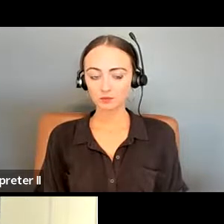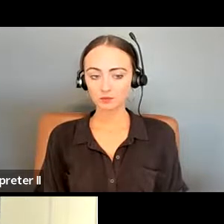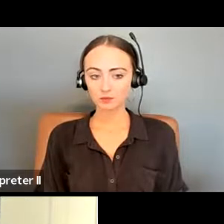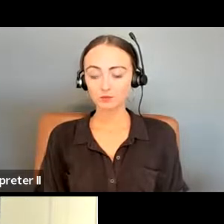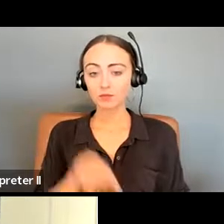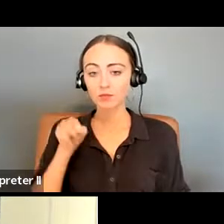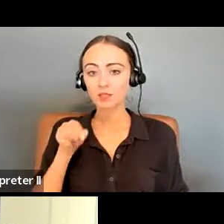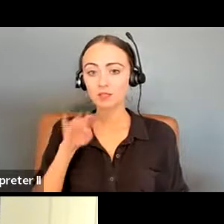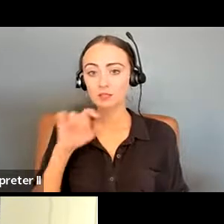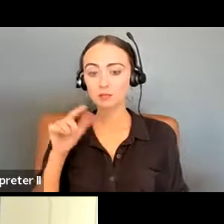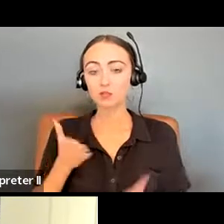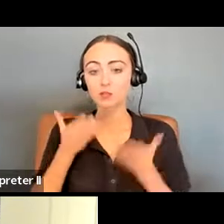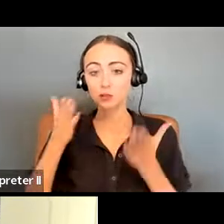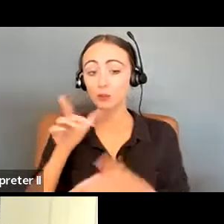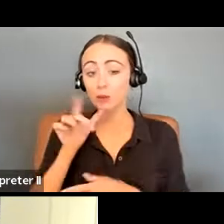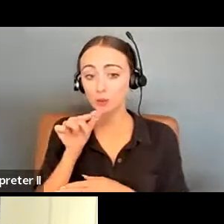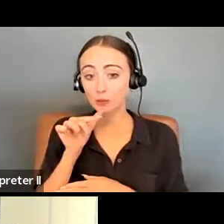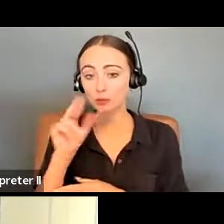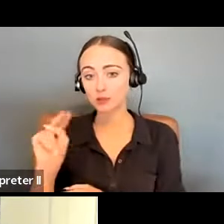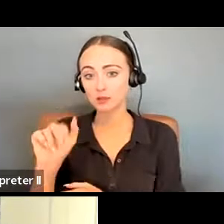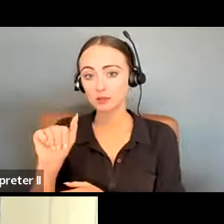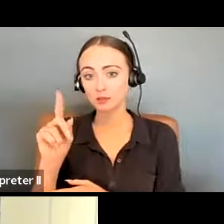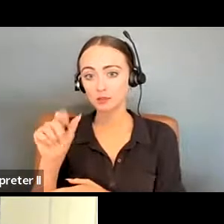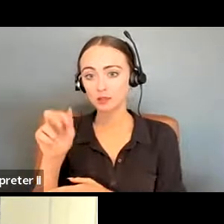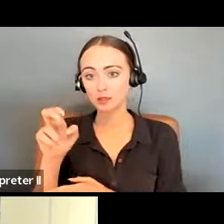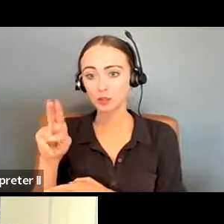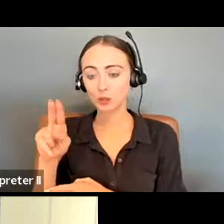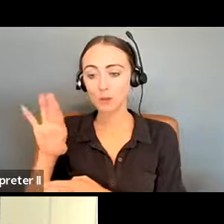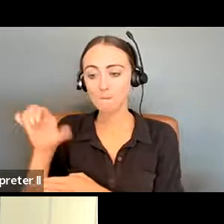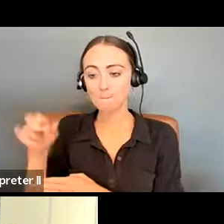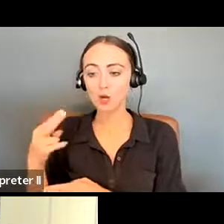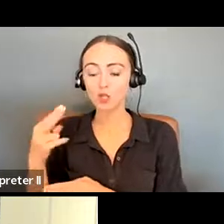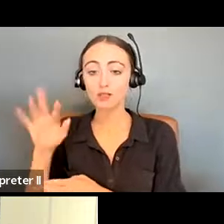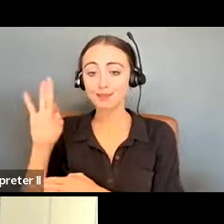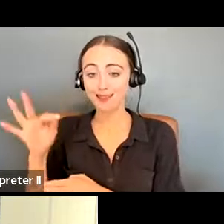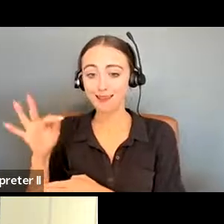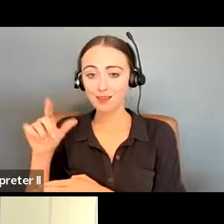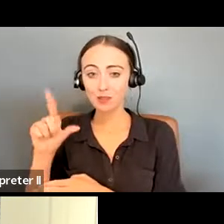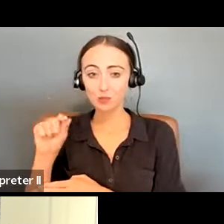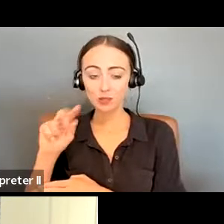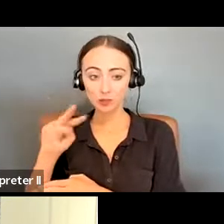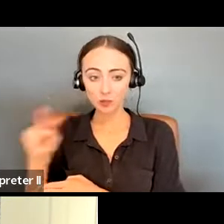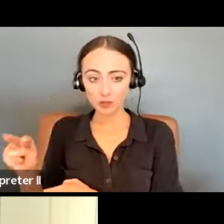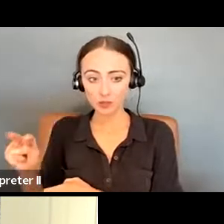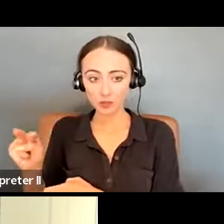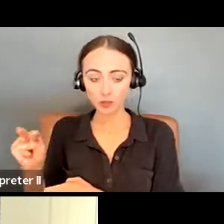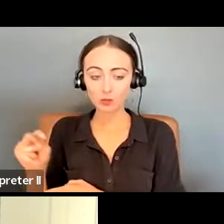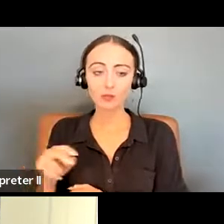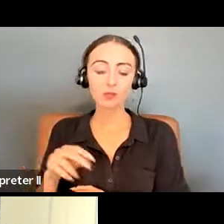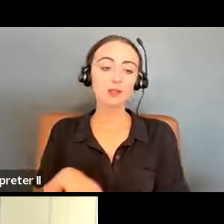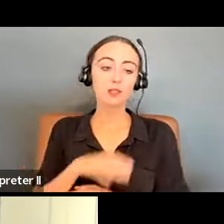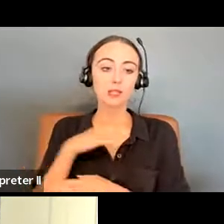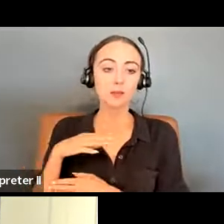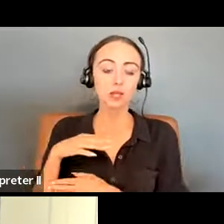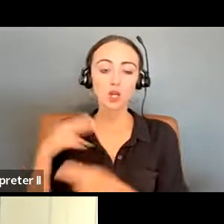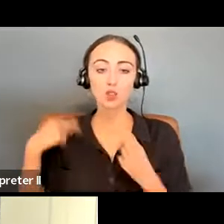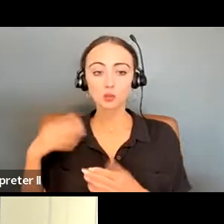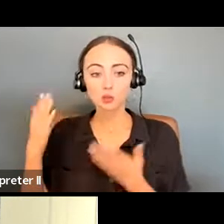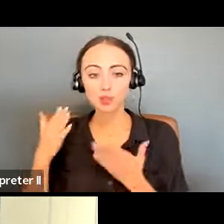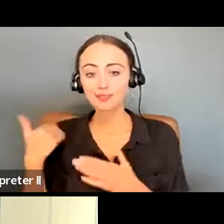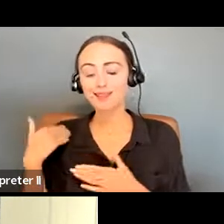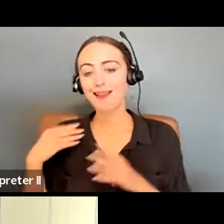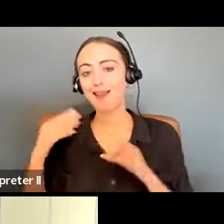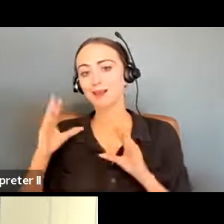This bill was introduced by Councilmember Nadeau on March 9th, 2022. The Committee on Human Services held a public hearing on April